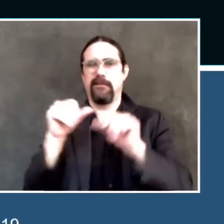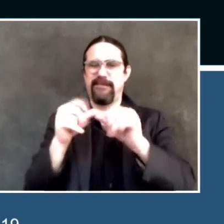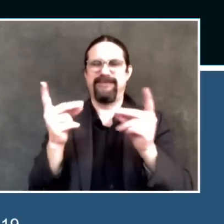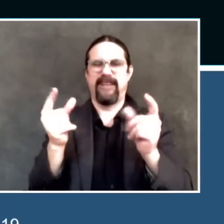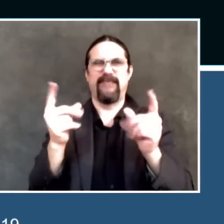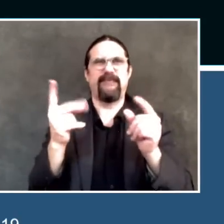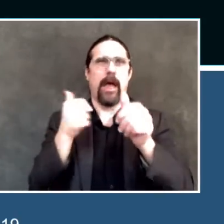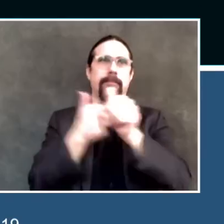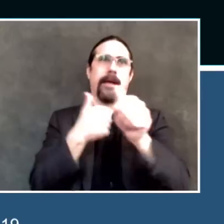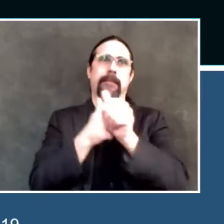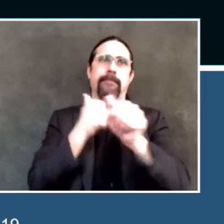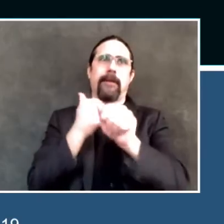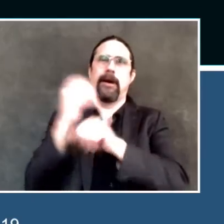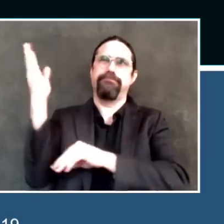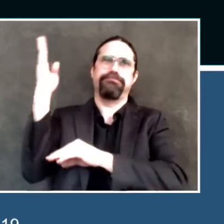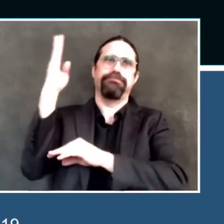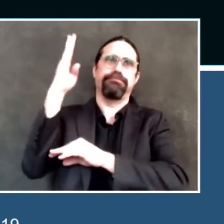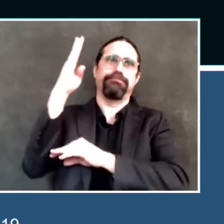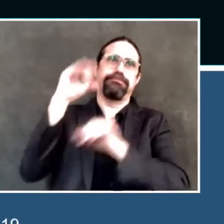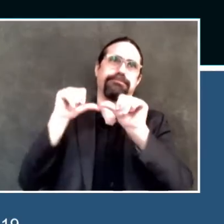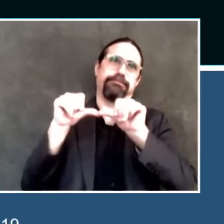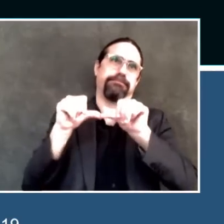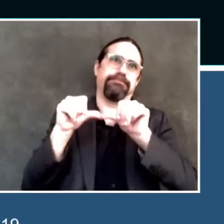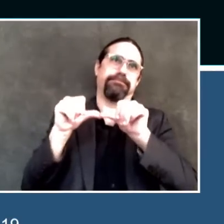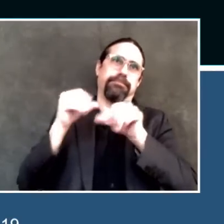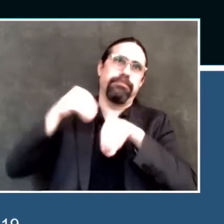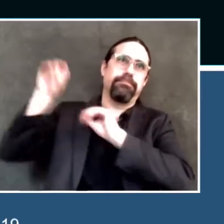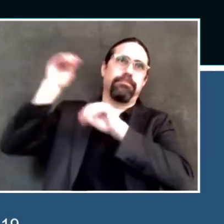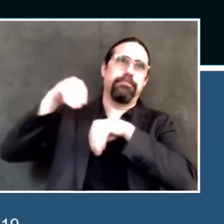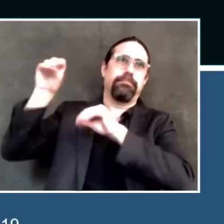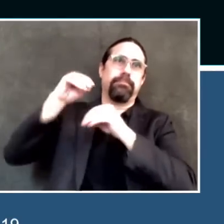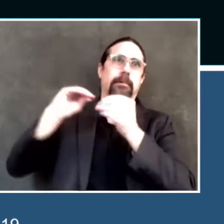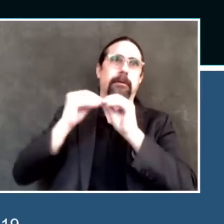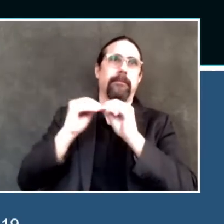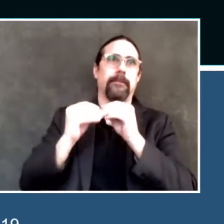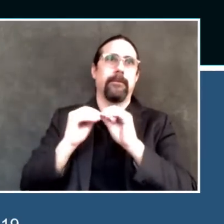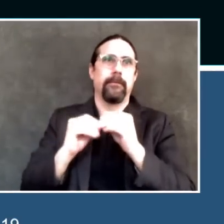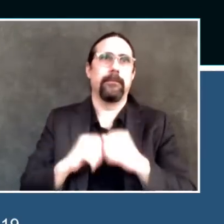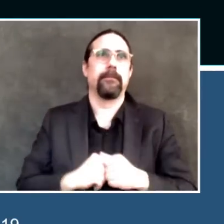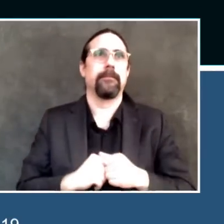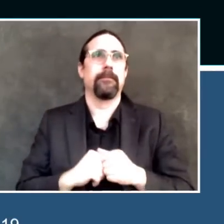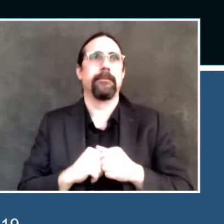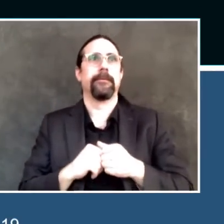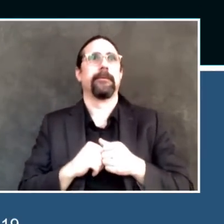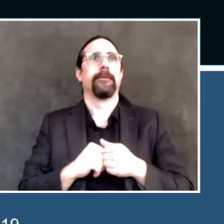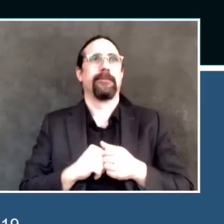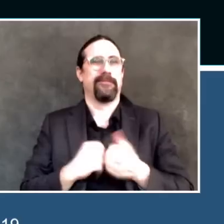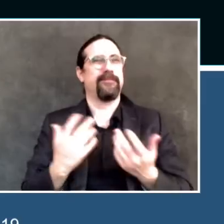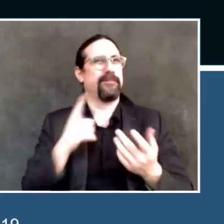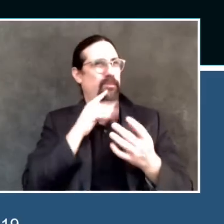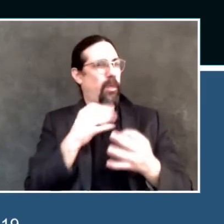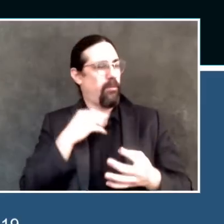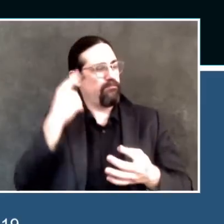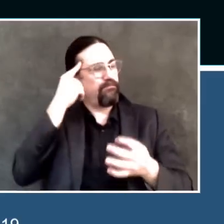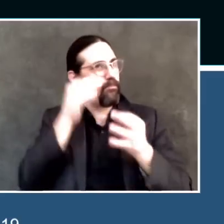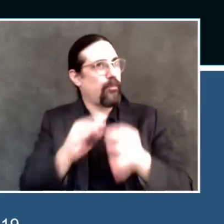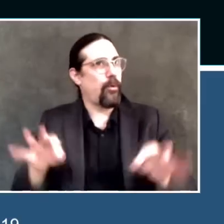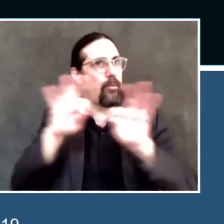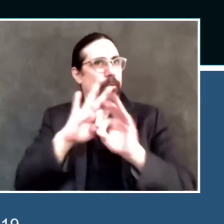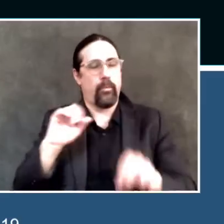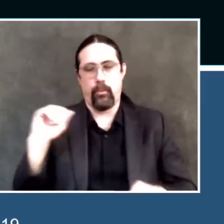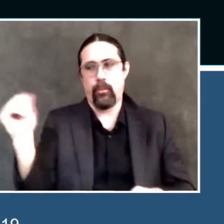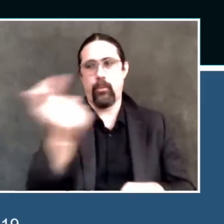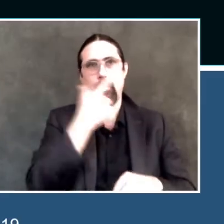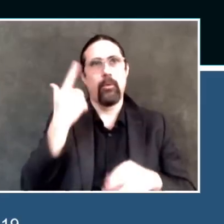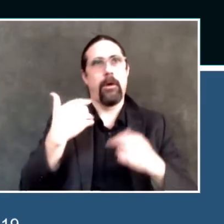talking about changing some of the rules and making life a little easier. So the goals will be clear, and the